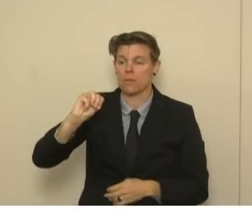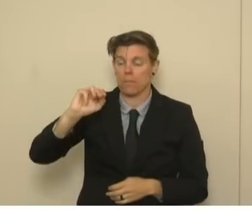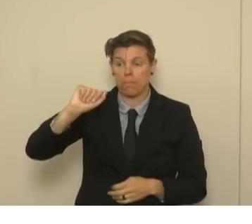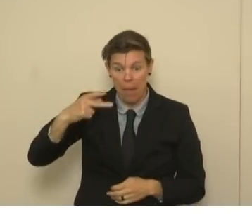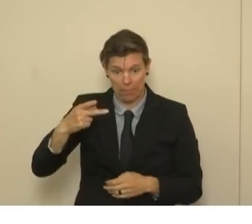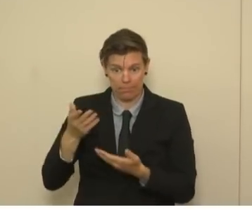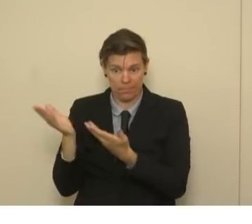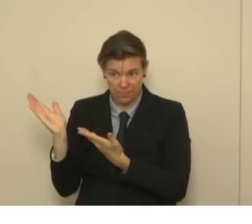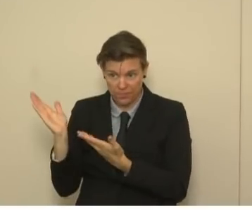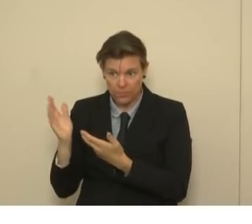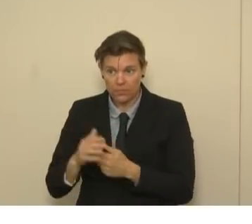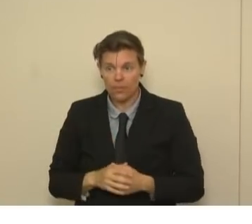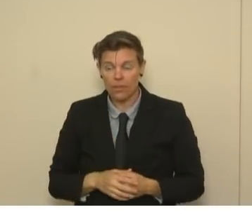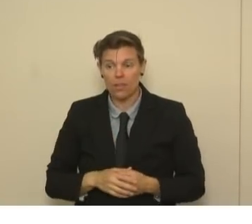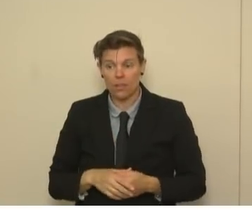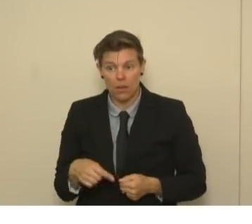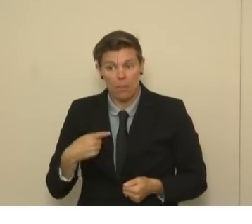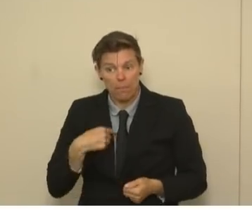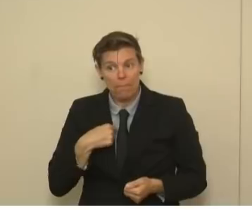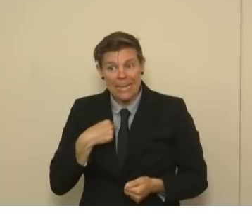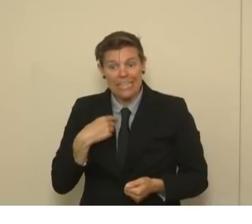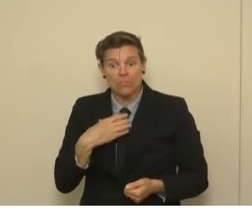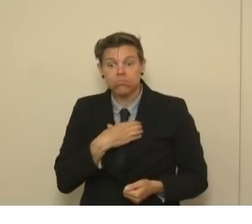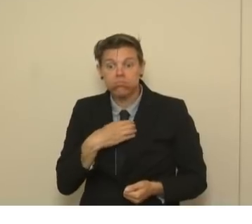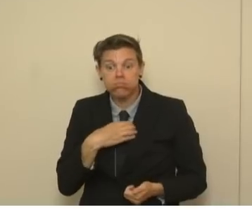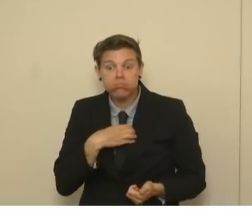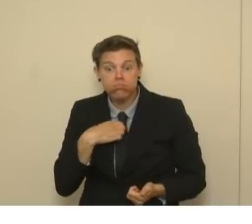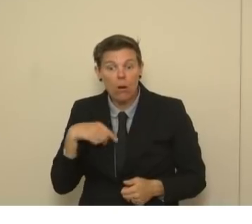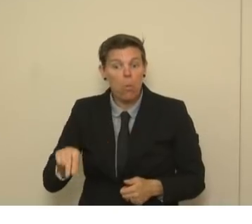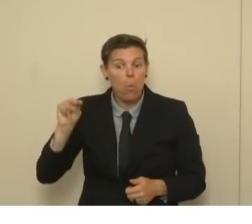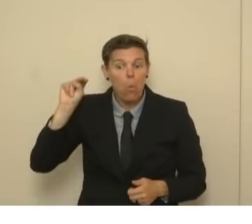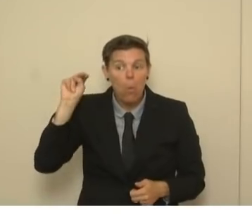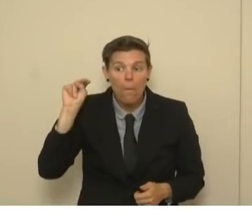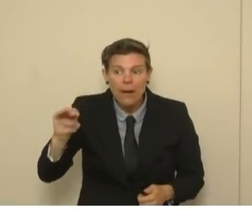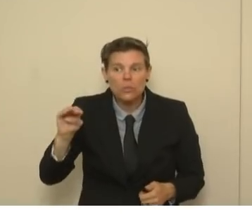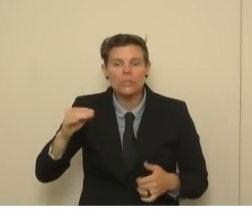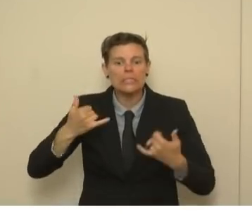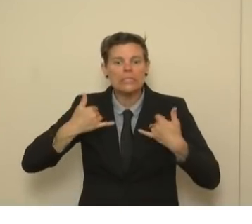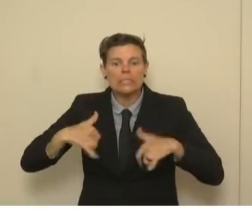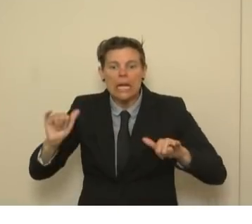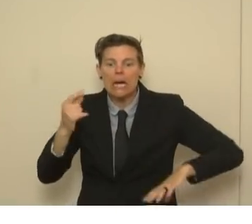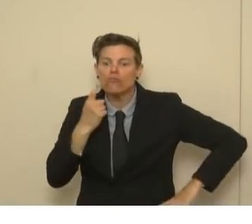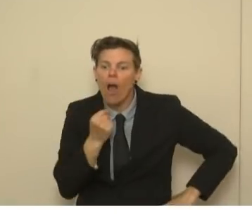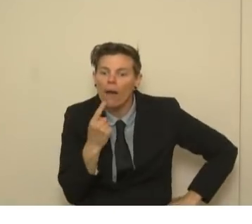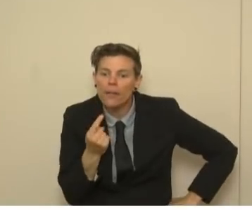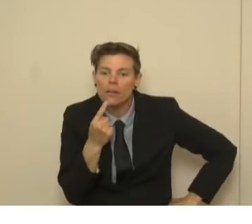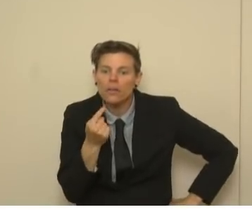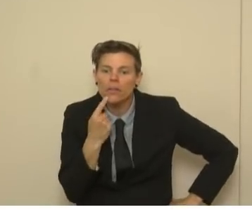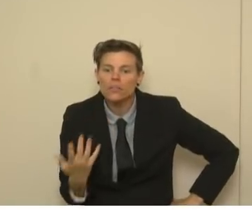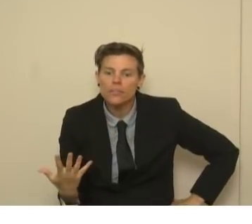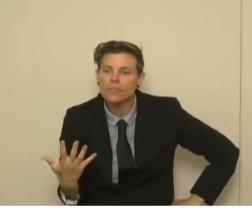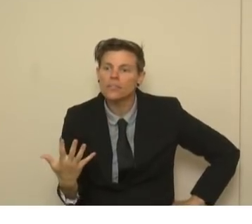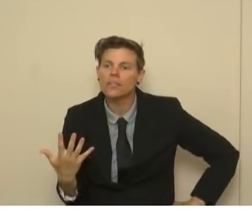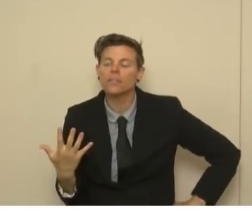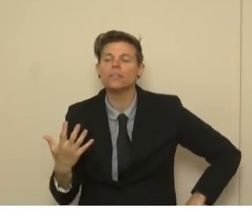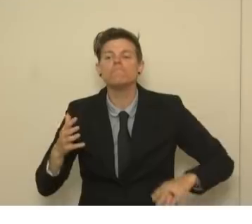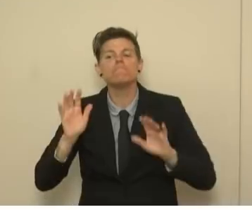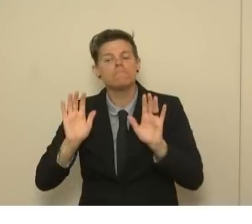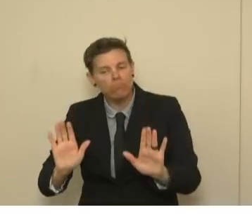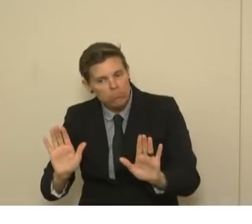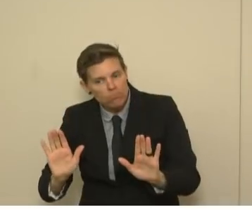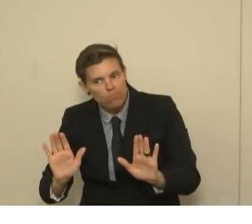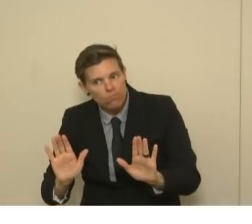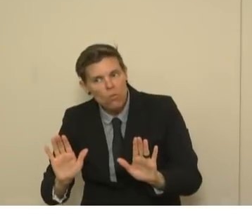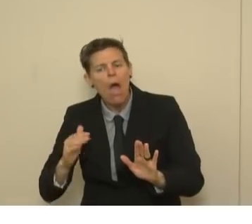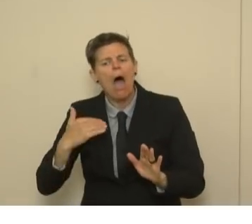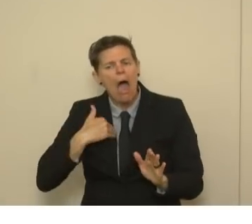Mexico is still red on this map, and I am. But there's really good news here, and it's the How We Reopen Safely website if you